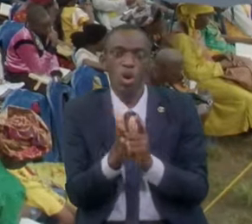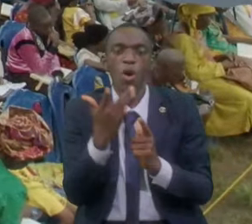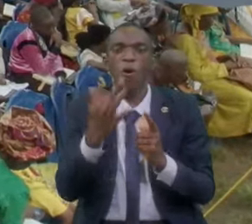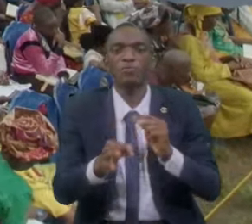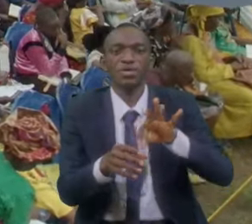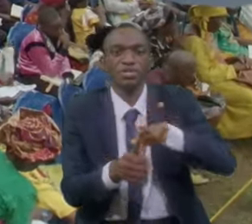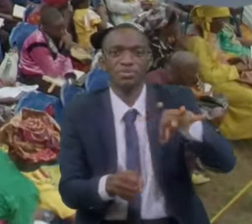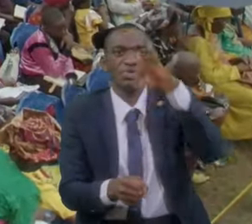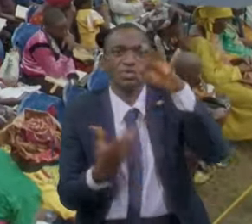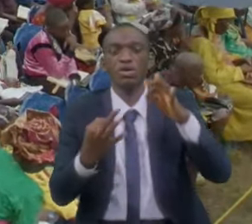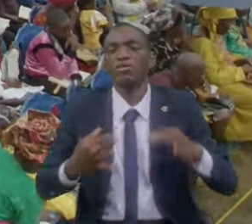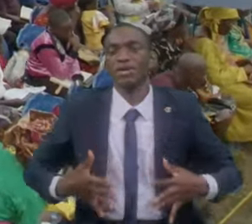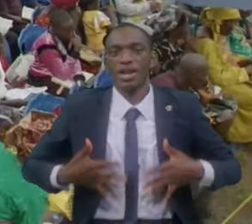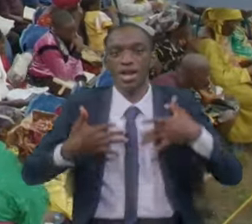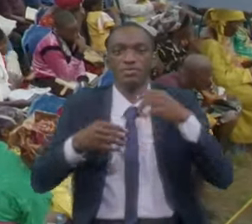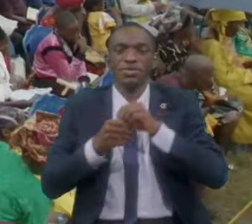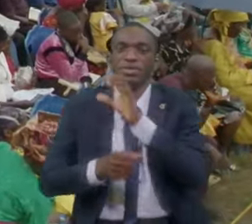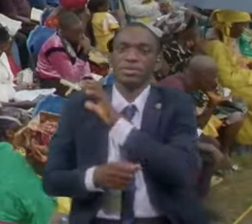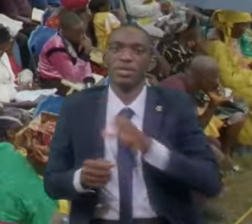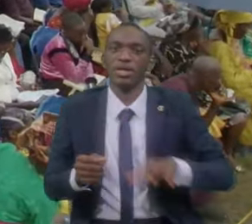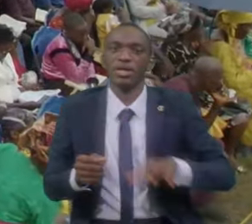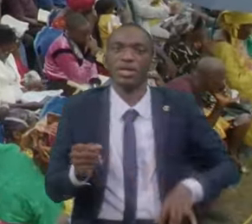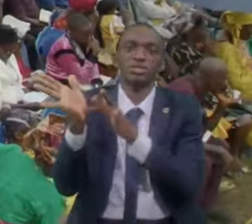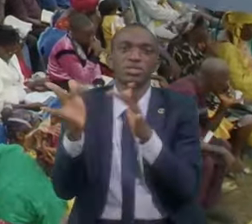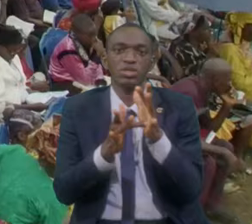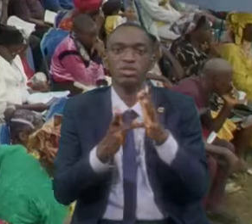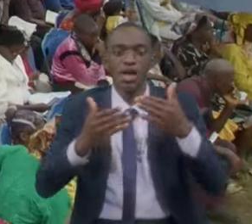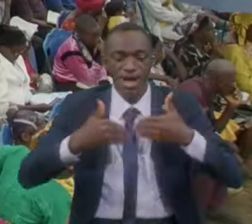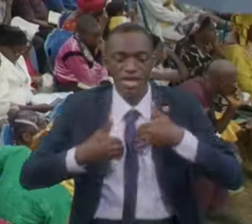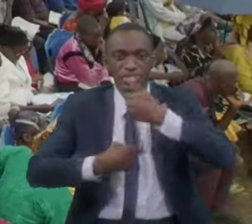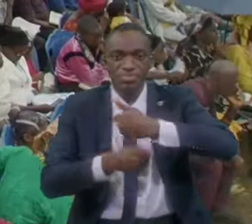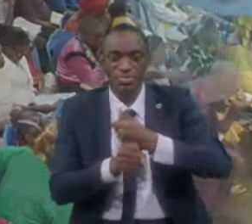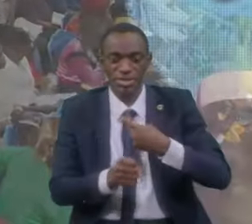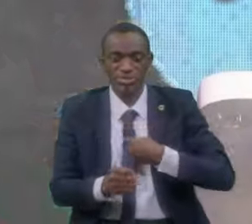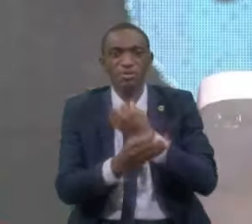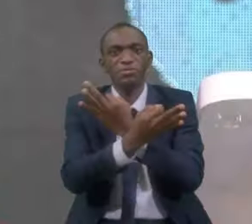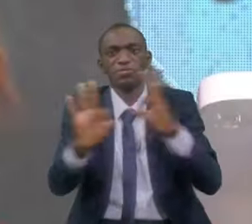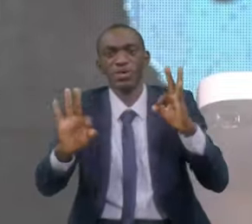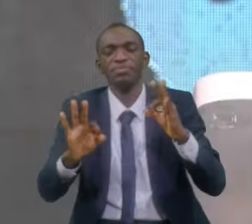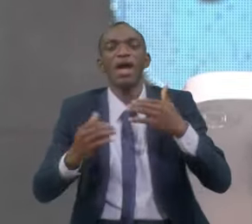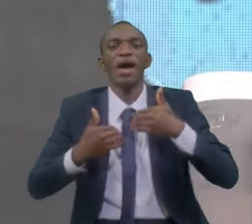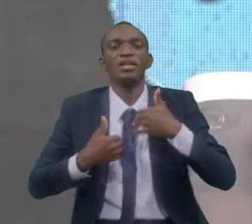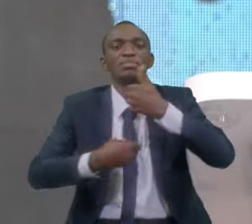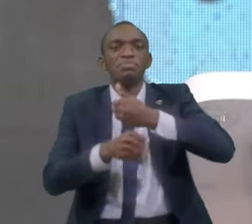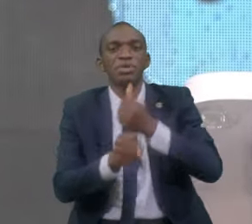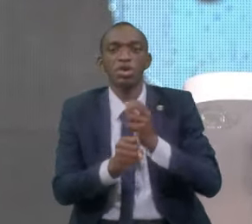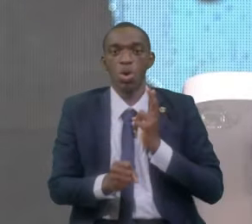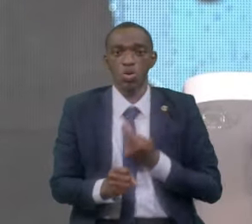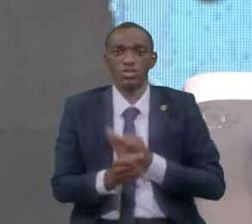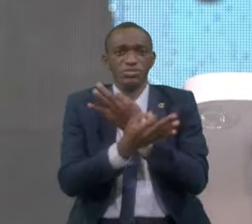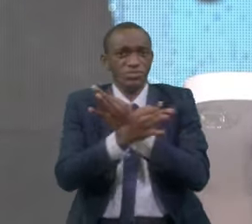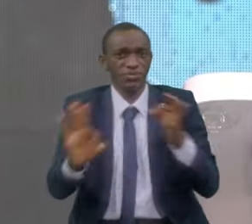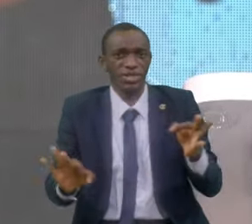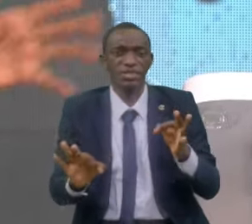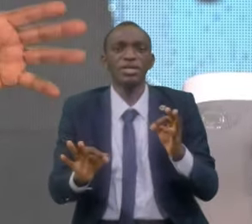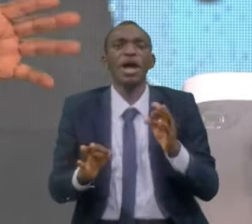life in Christ Jesus has made me free, has made us free, has made the